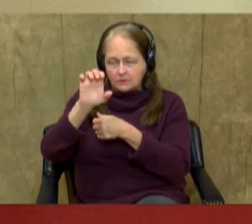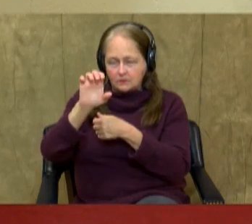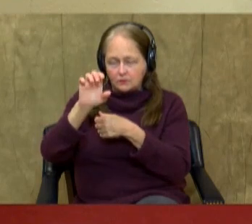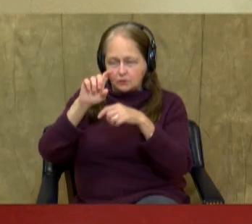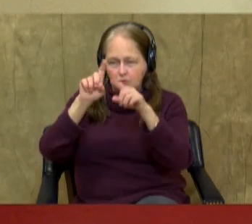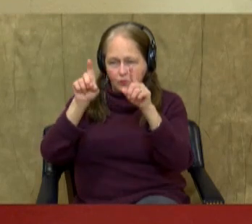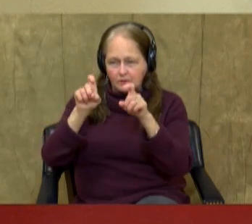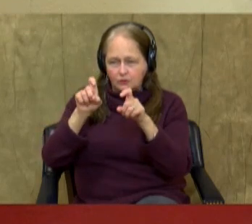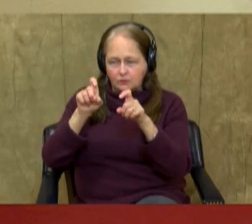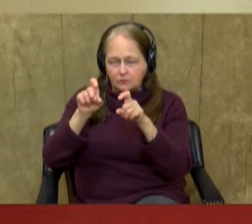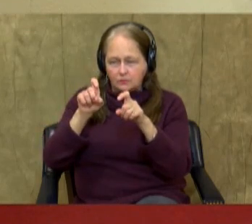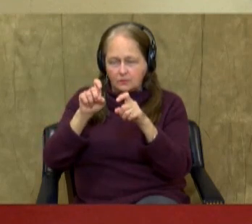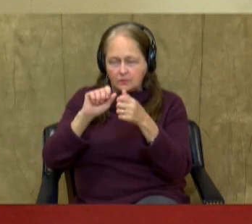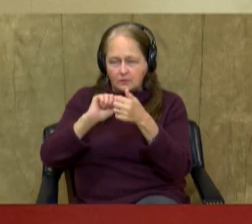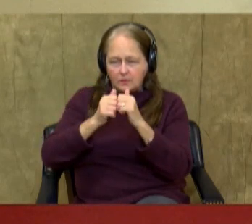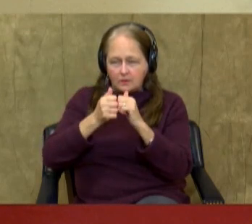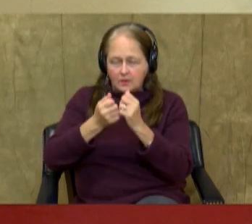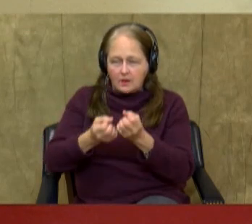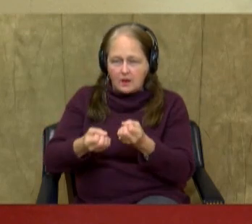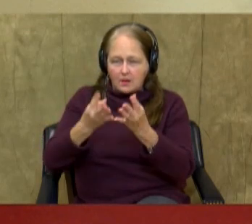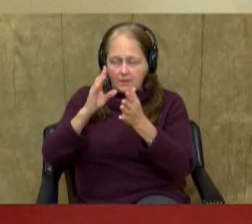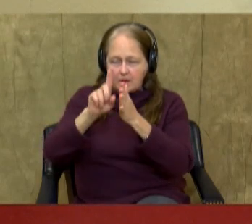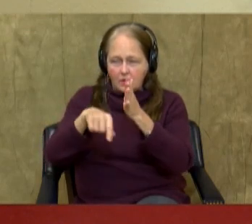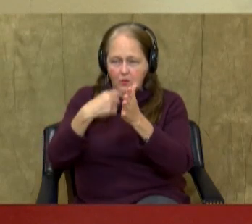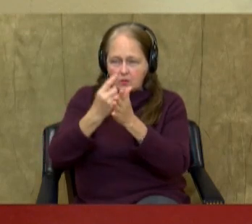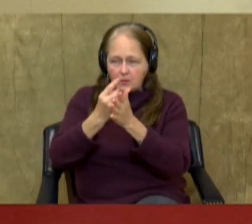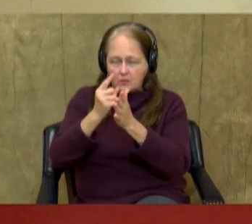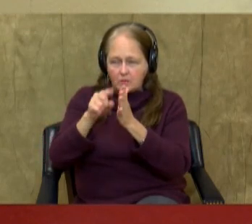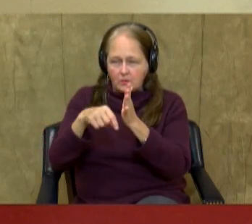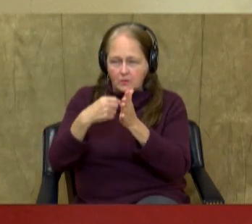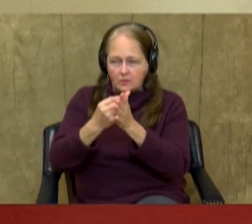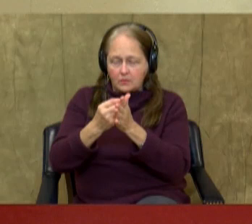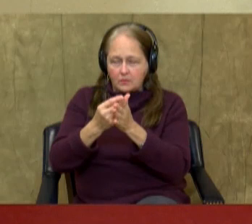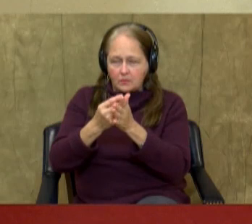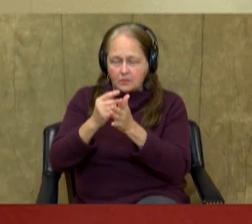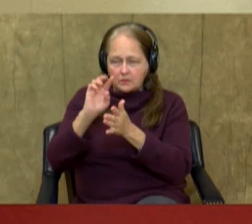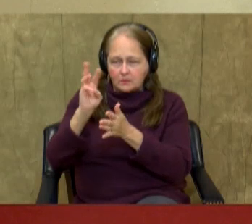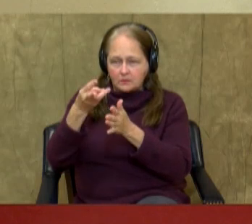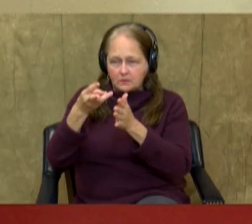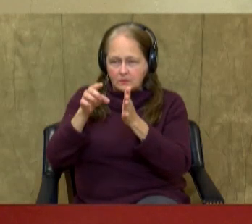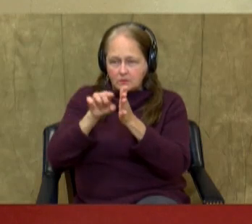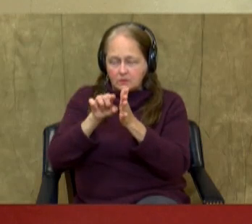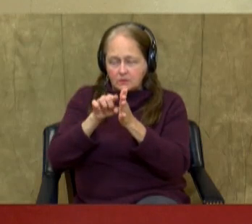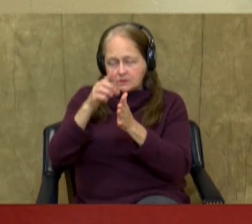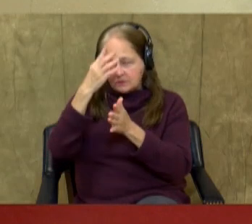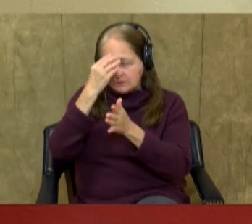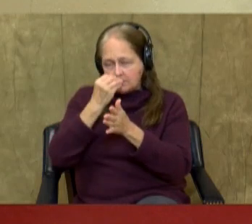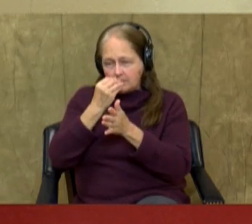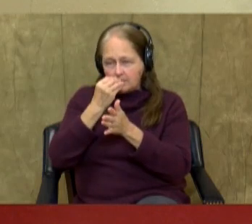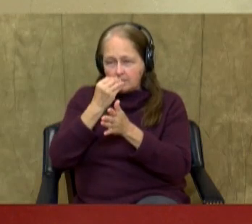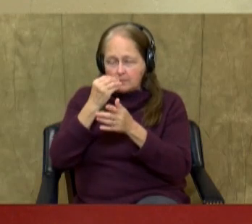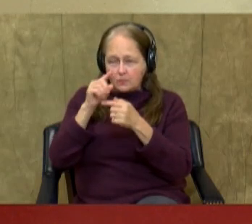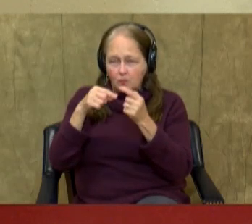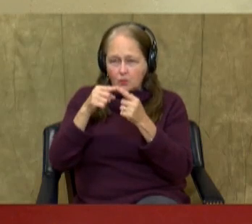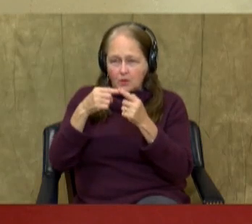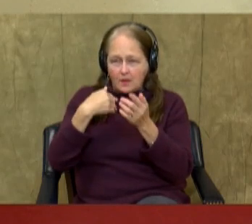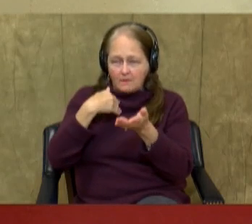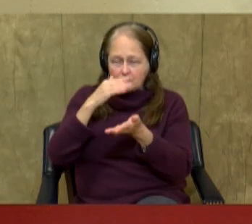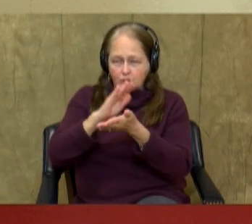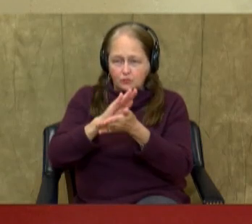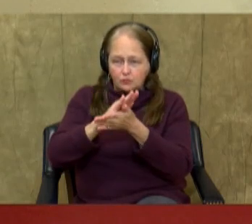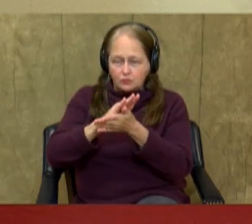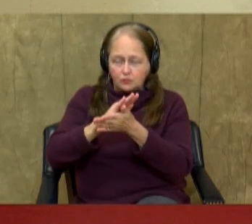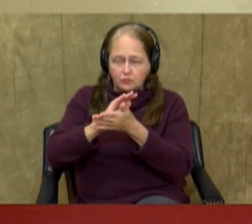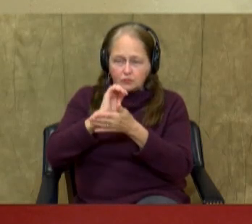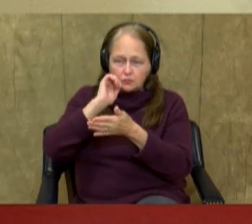statistical questions. How many hours per night do sixth graders usually sleep when they have school the